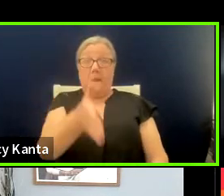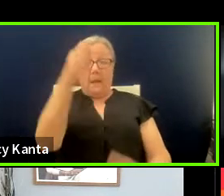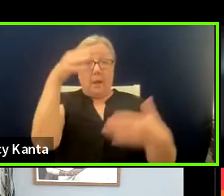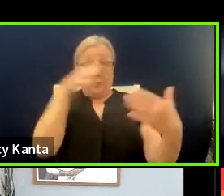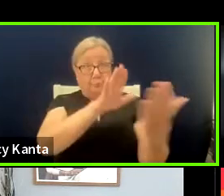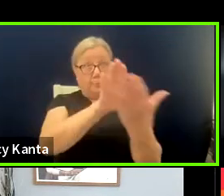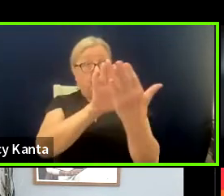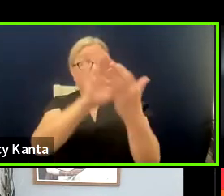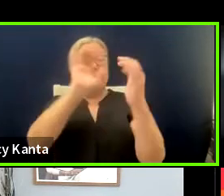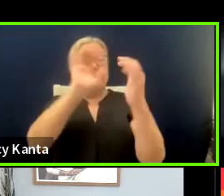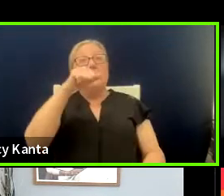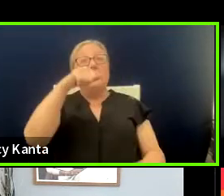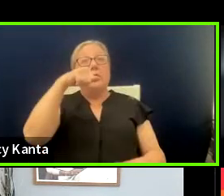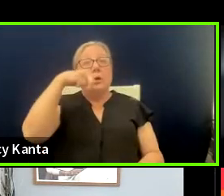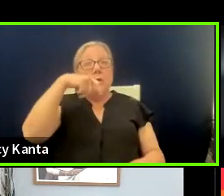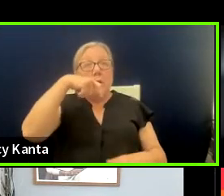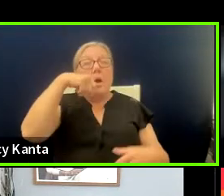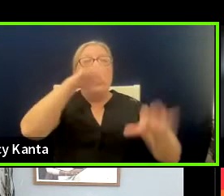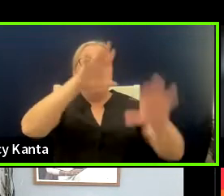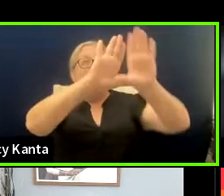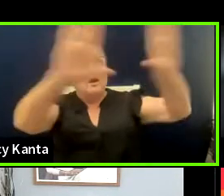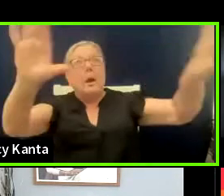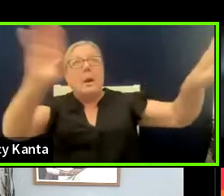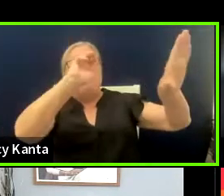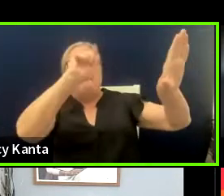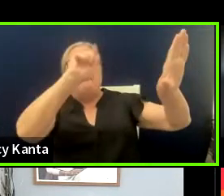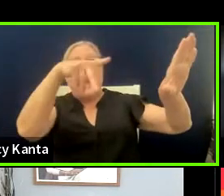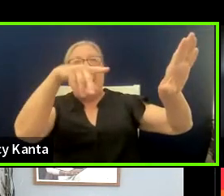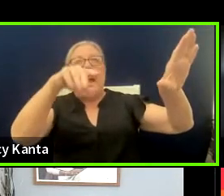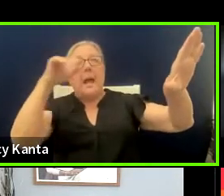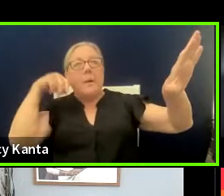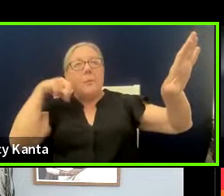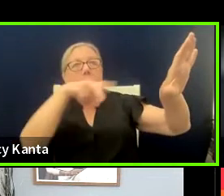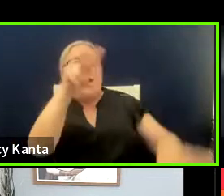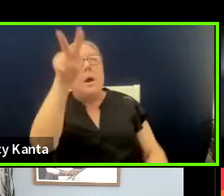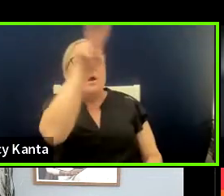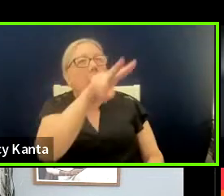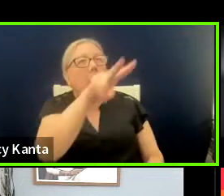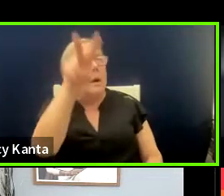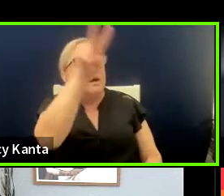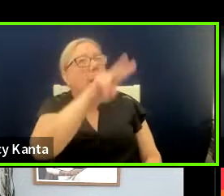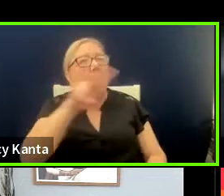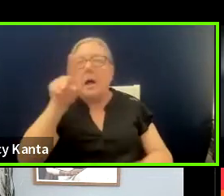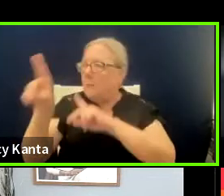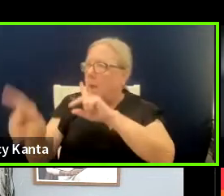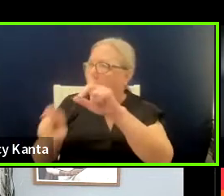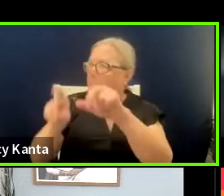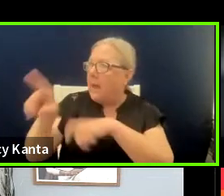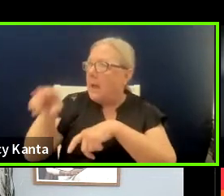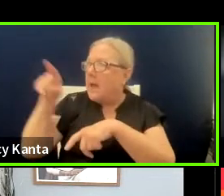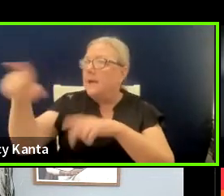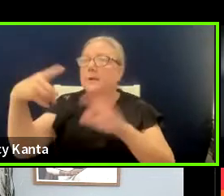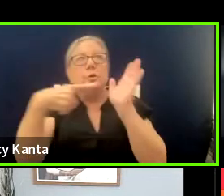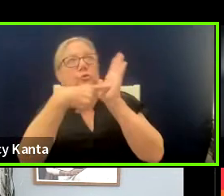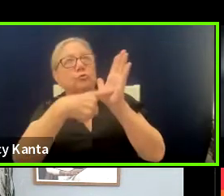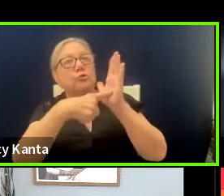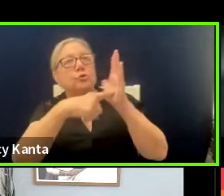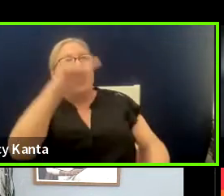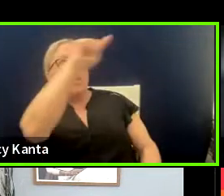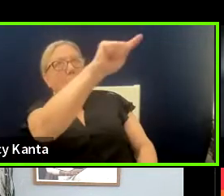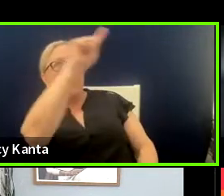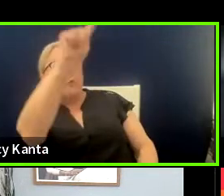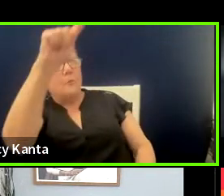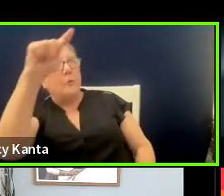to the map, we could look at it, we could ask you our questions, and you'd stand there and we'd point and you'd say,